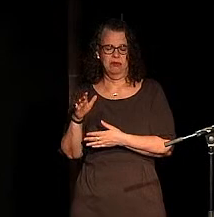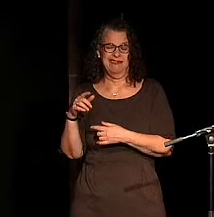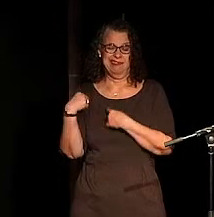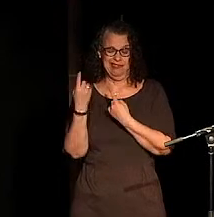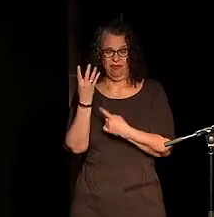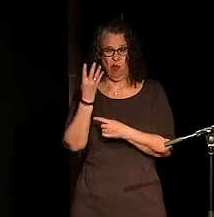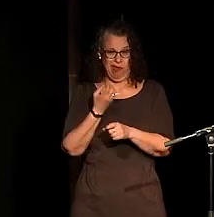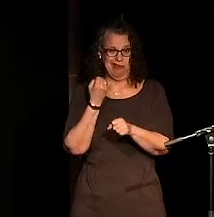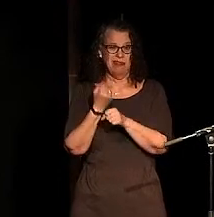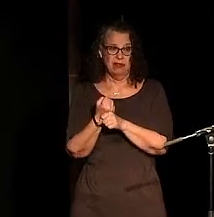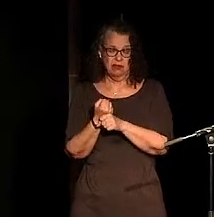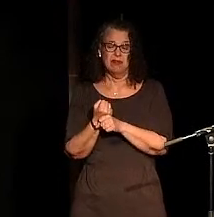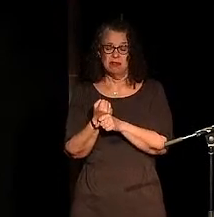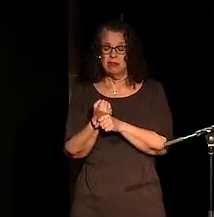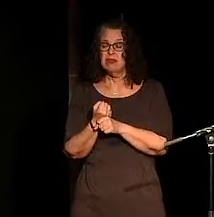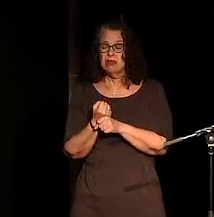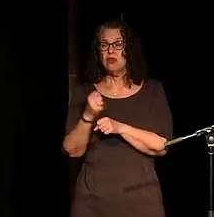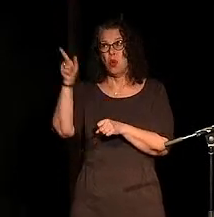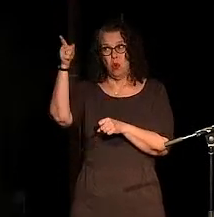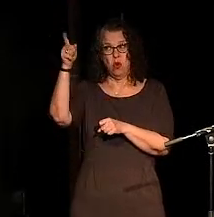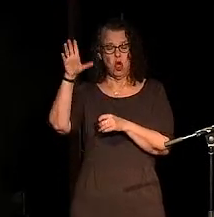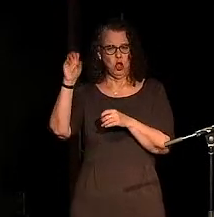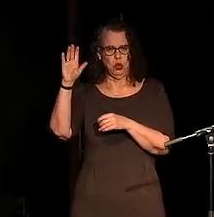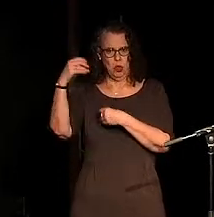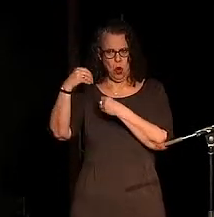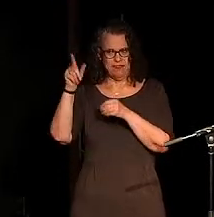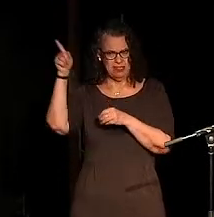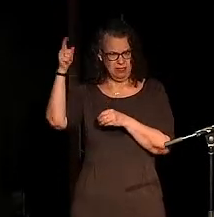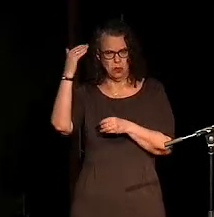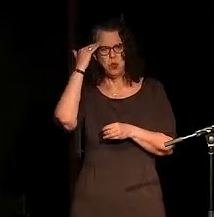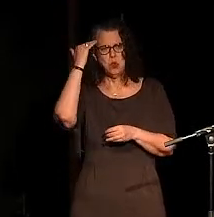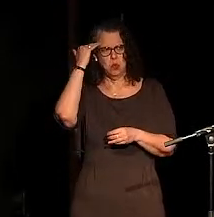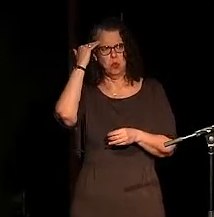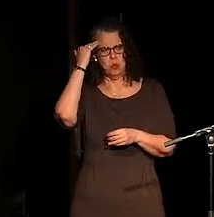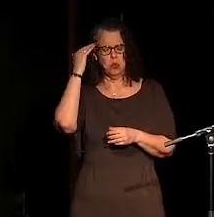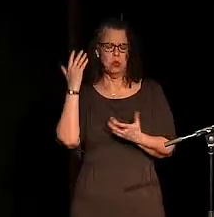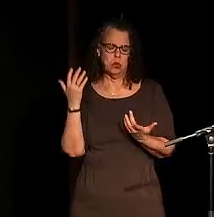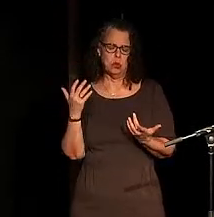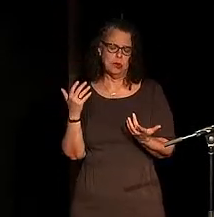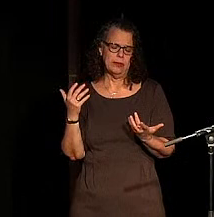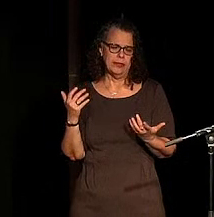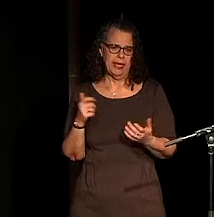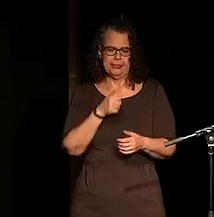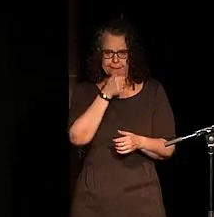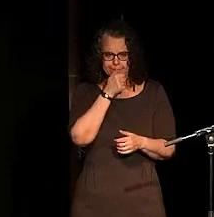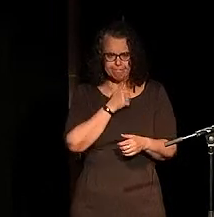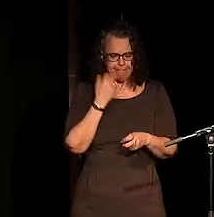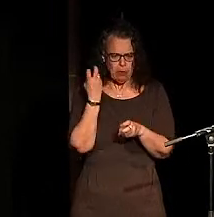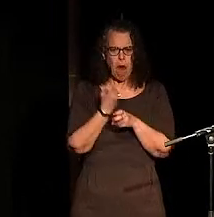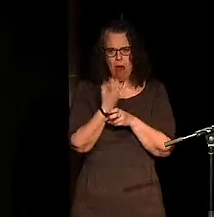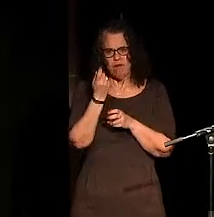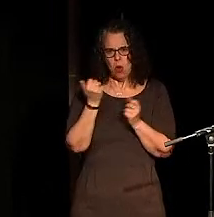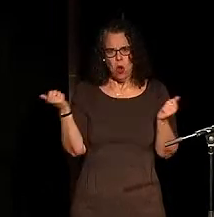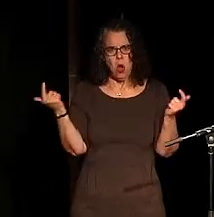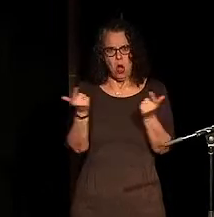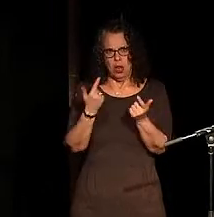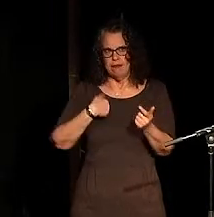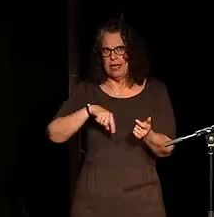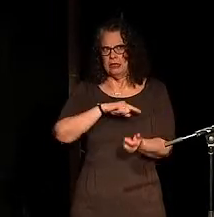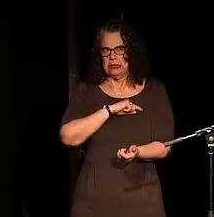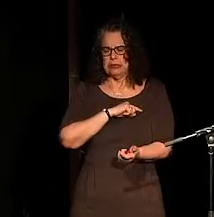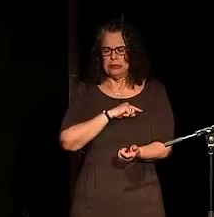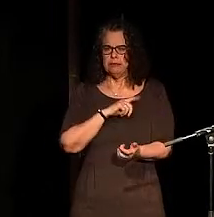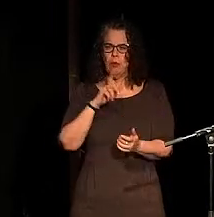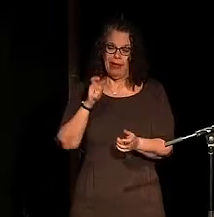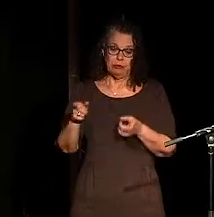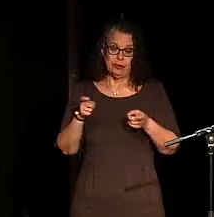4 years. So yes, they're aware of it, and it's creating hardship for all of us. But it's one of the ways that we have to